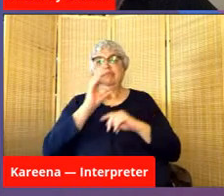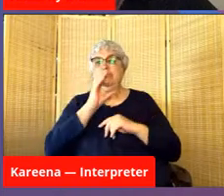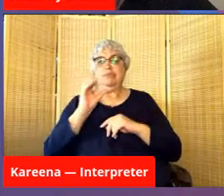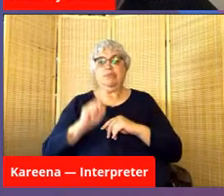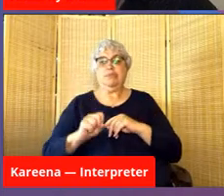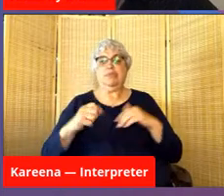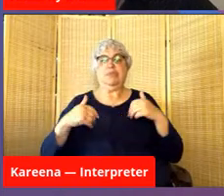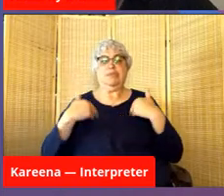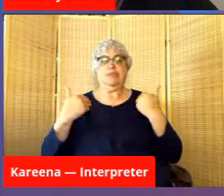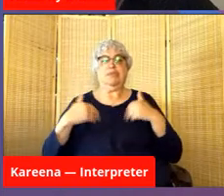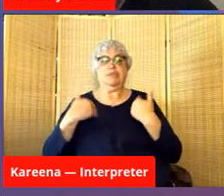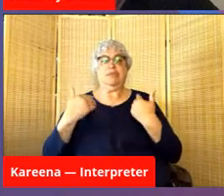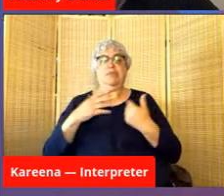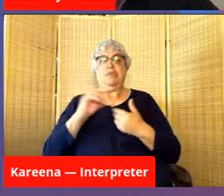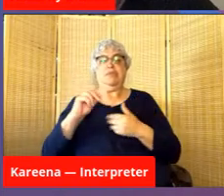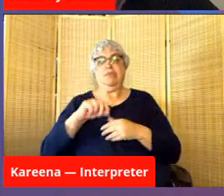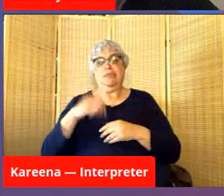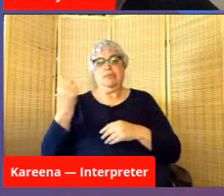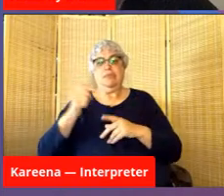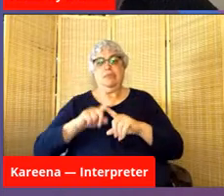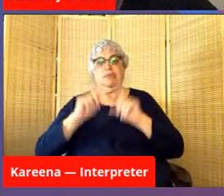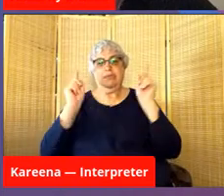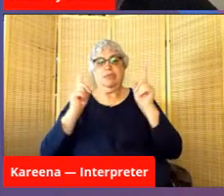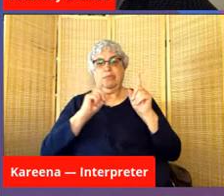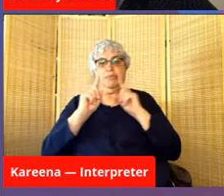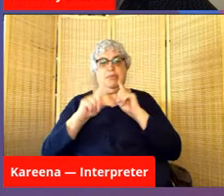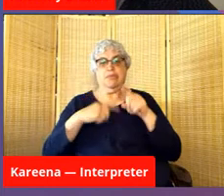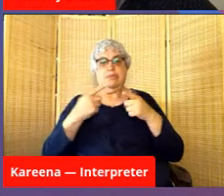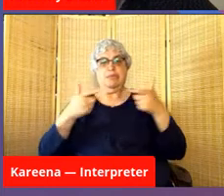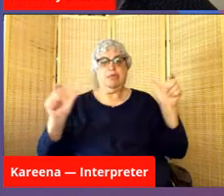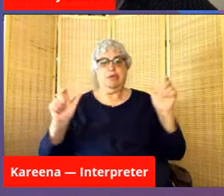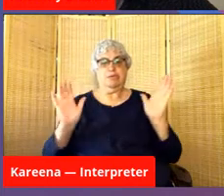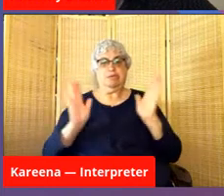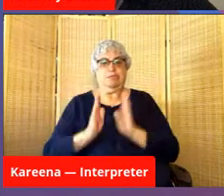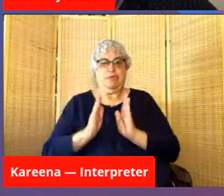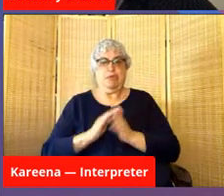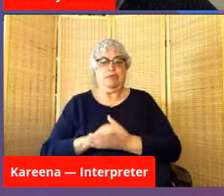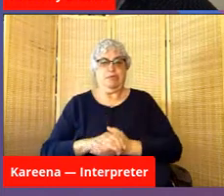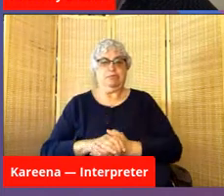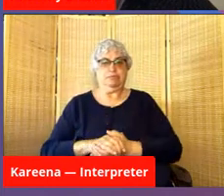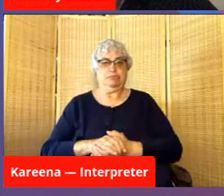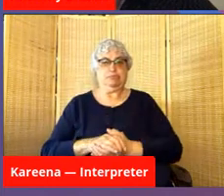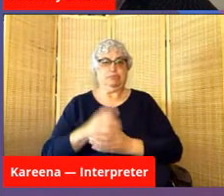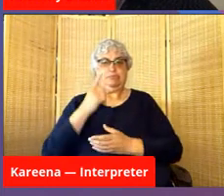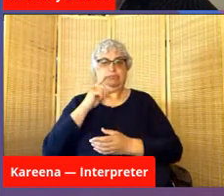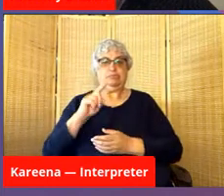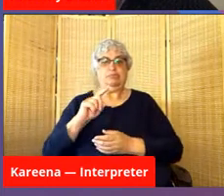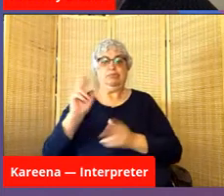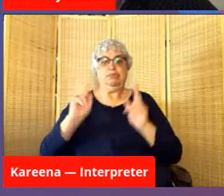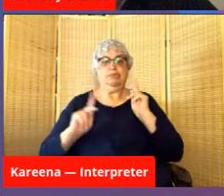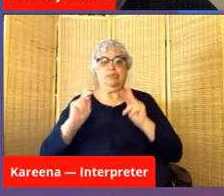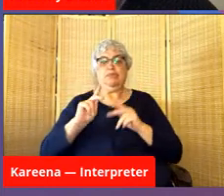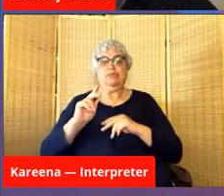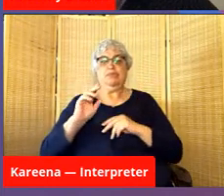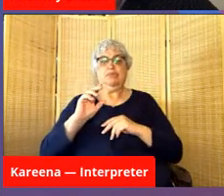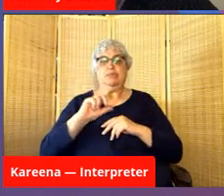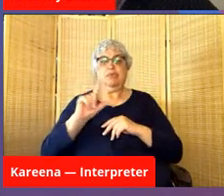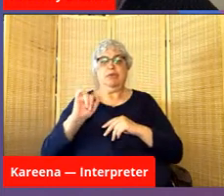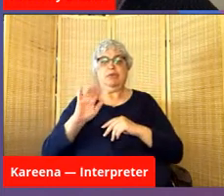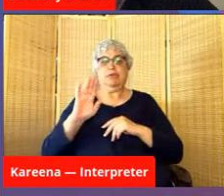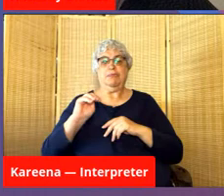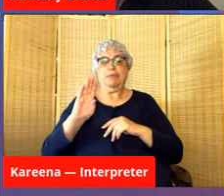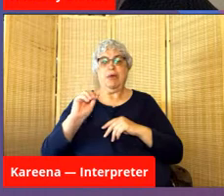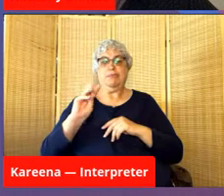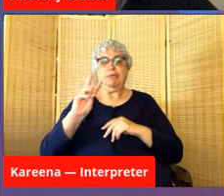and young, and others still that refer to them as large and small. For the Shawana people of Zimbabwe,